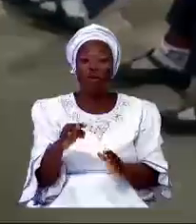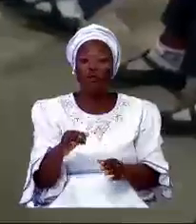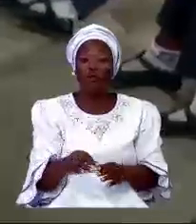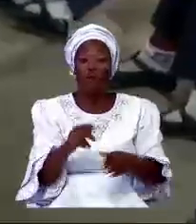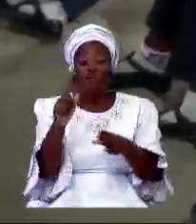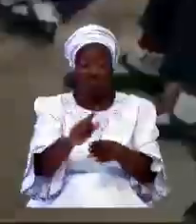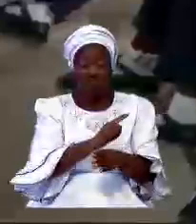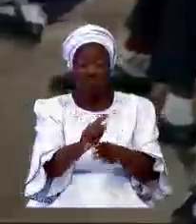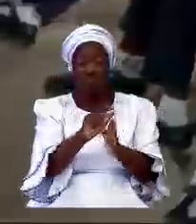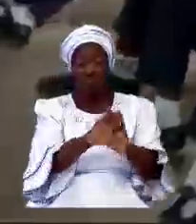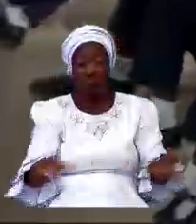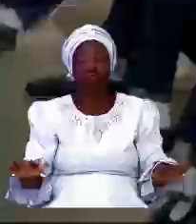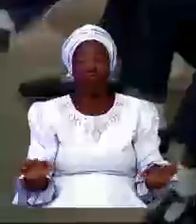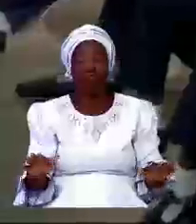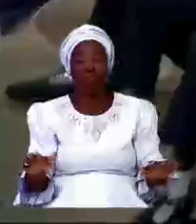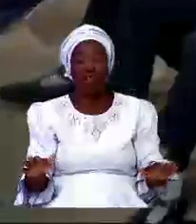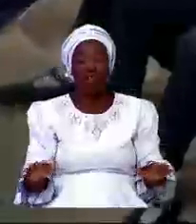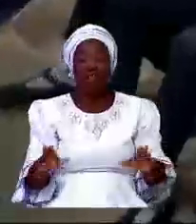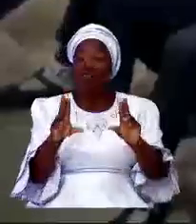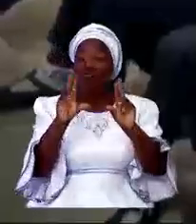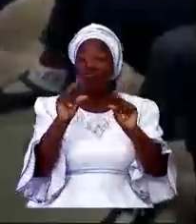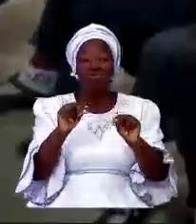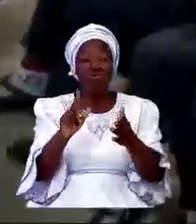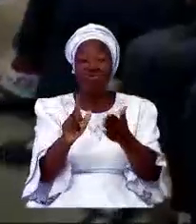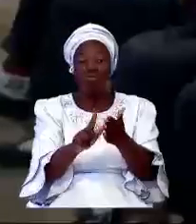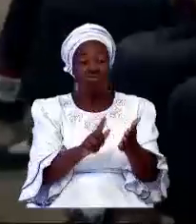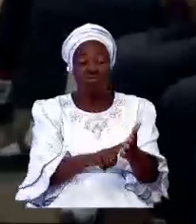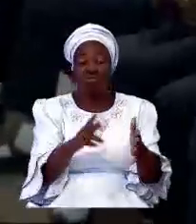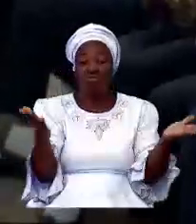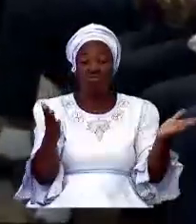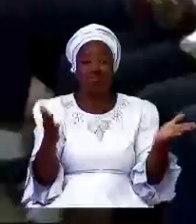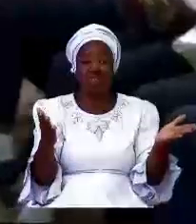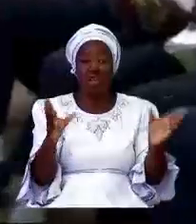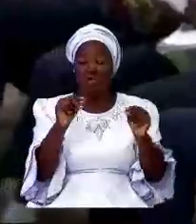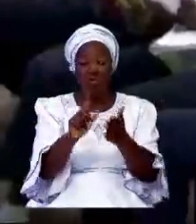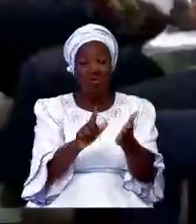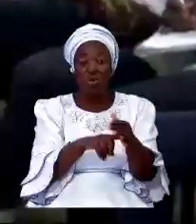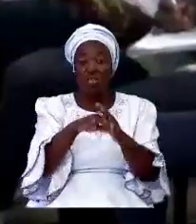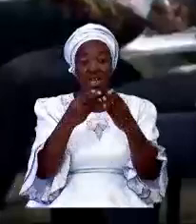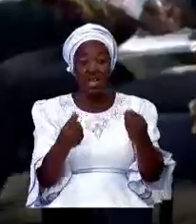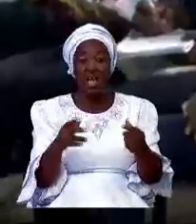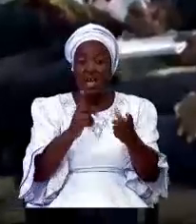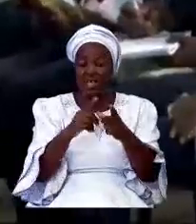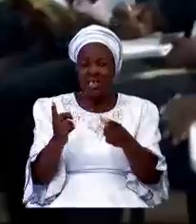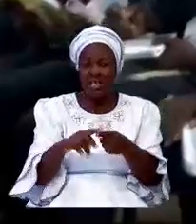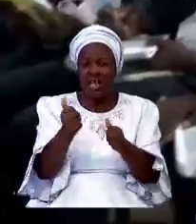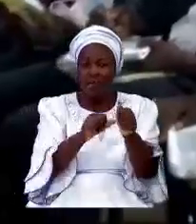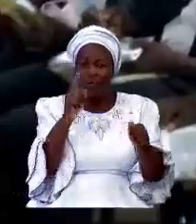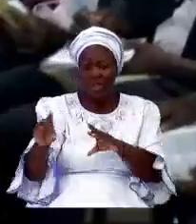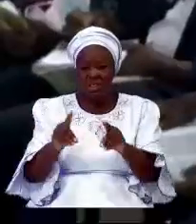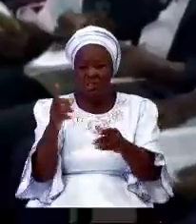It was the hour of lawlessness in the land. Everybody did whatever they